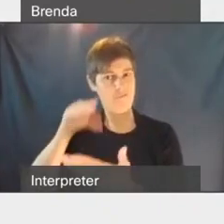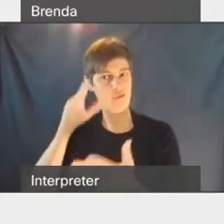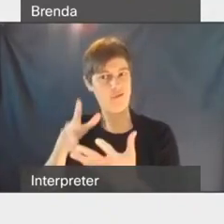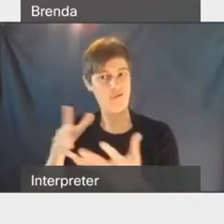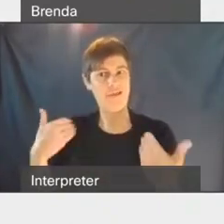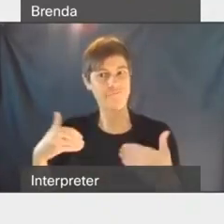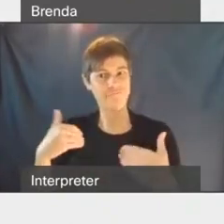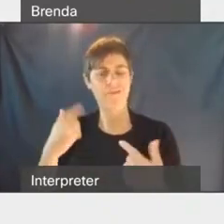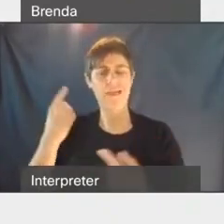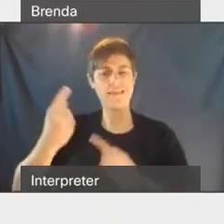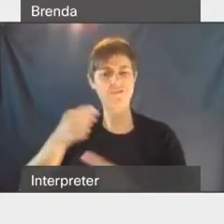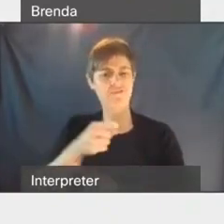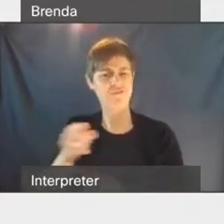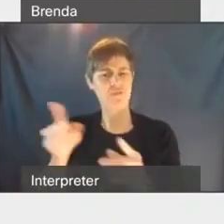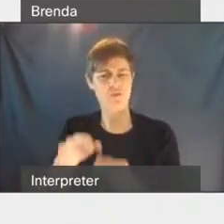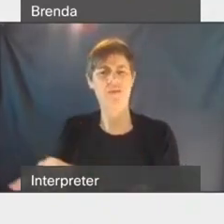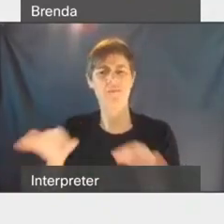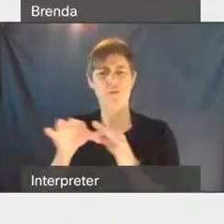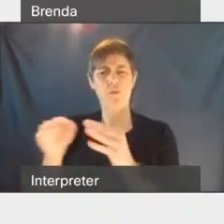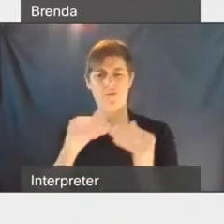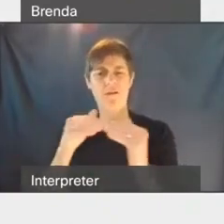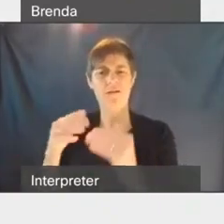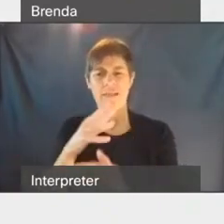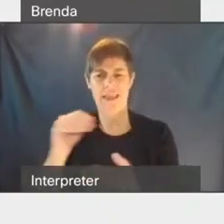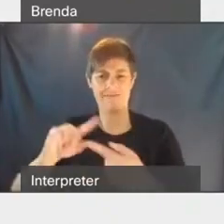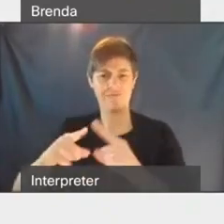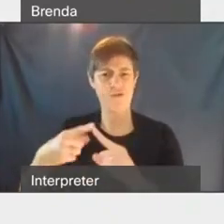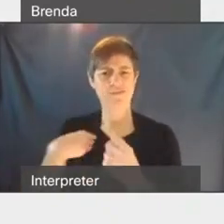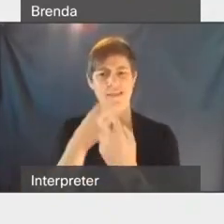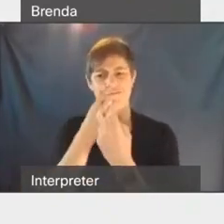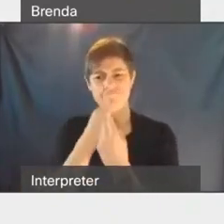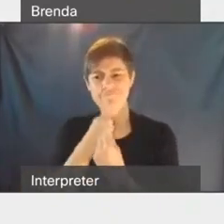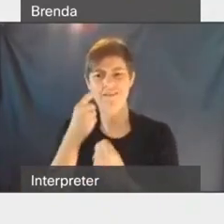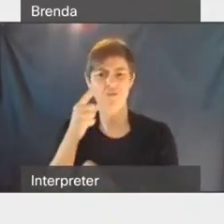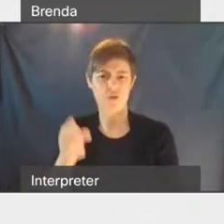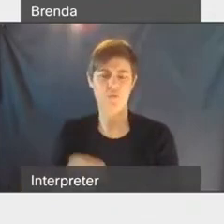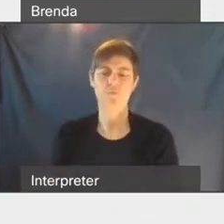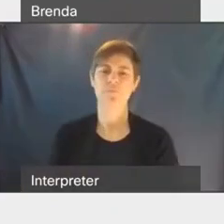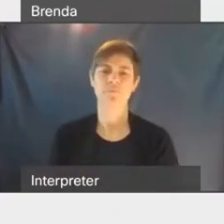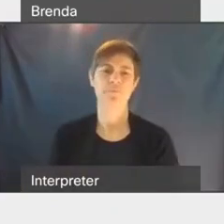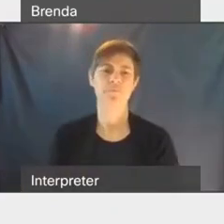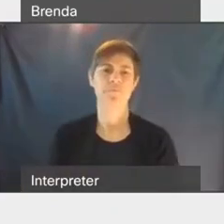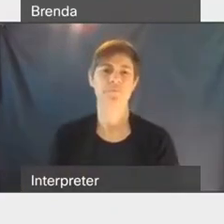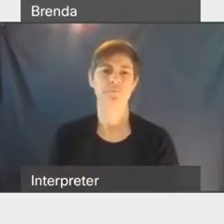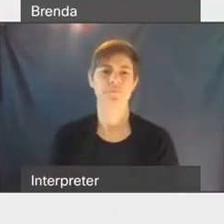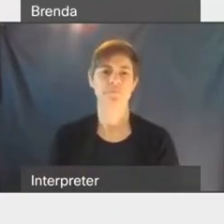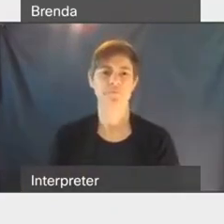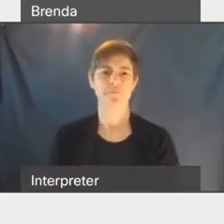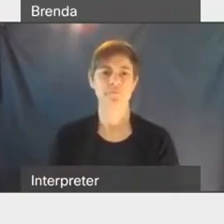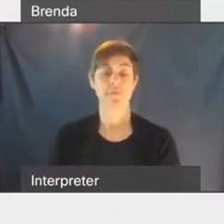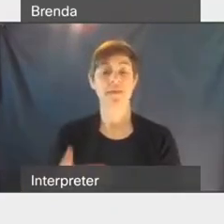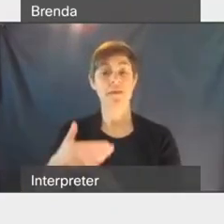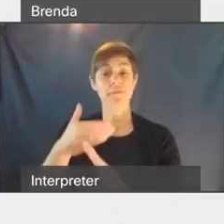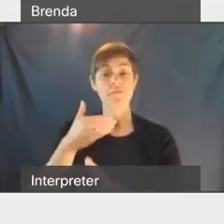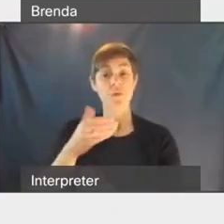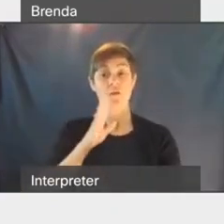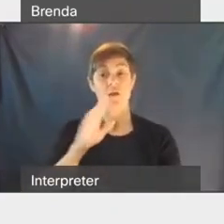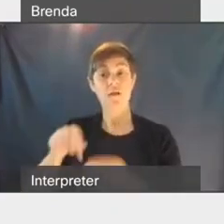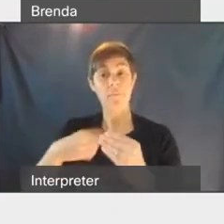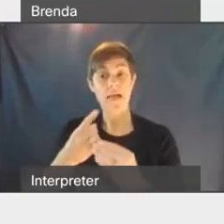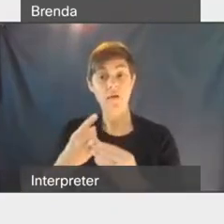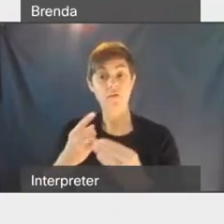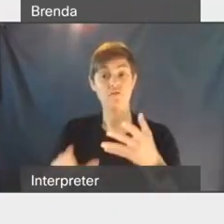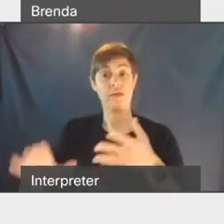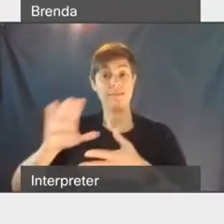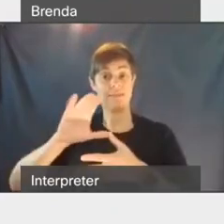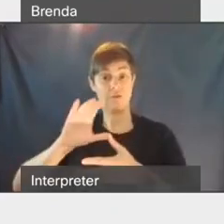consider all of you important colleagues and friends, and I care deeply about each one of you. Before I talk about the criteria, I